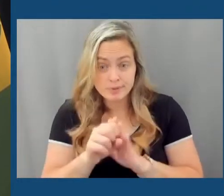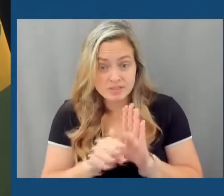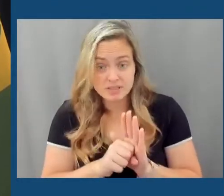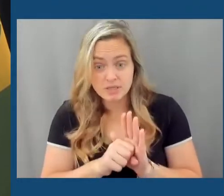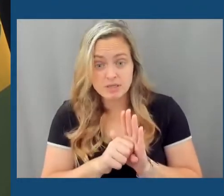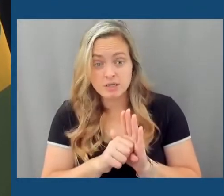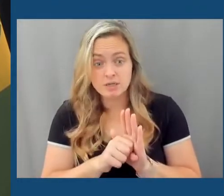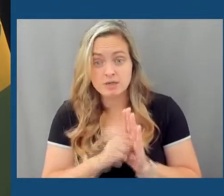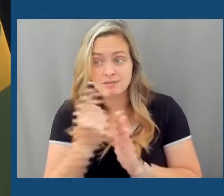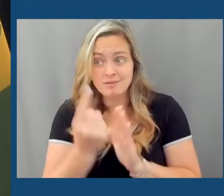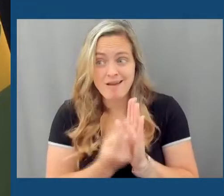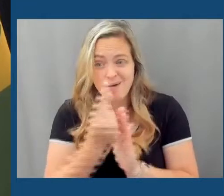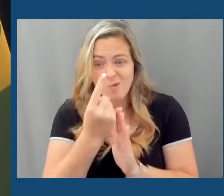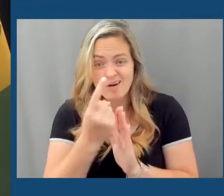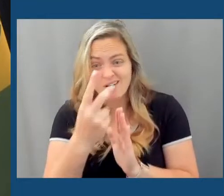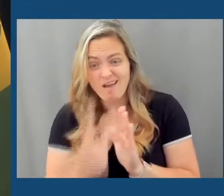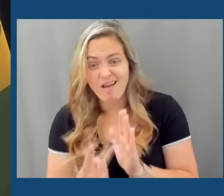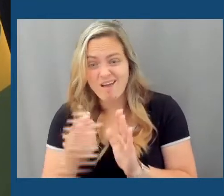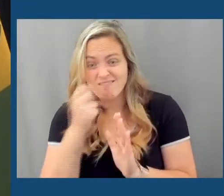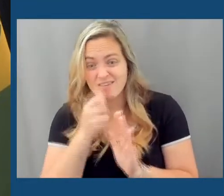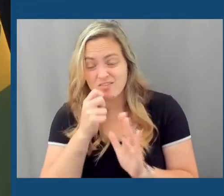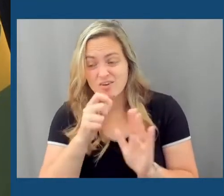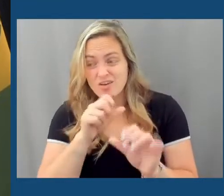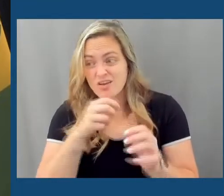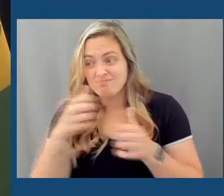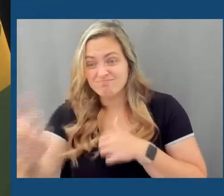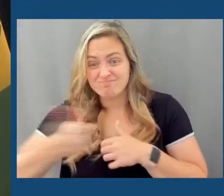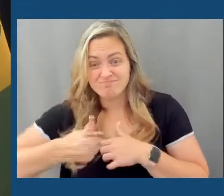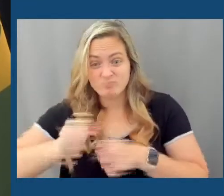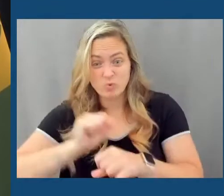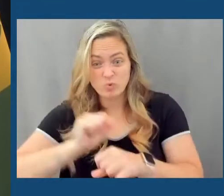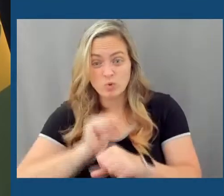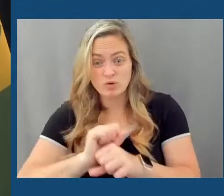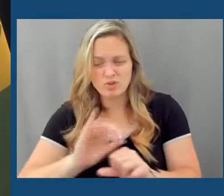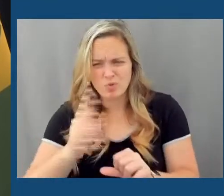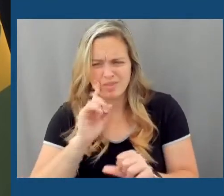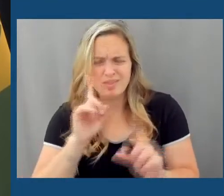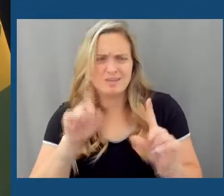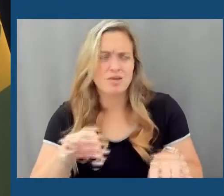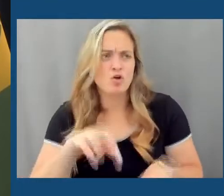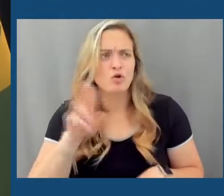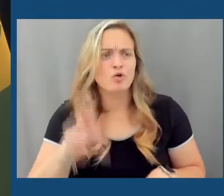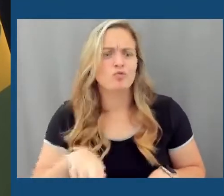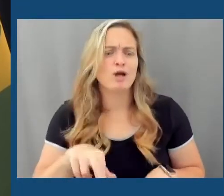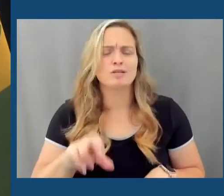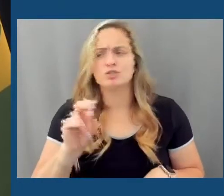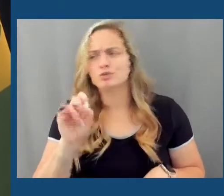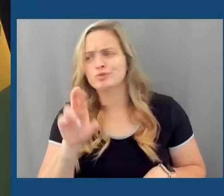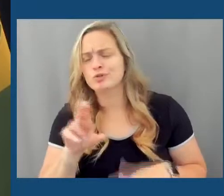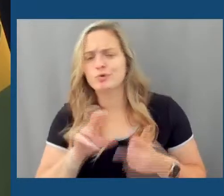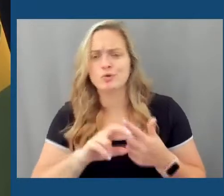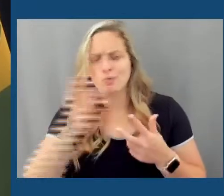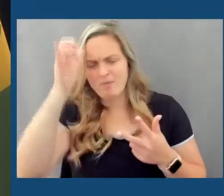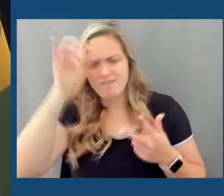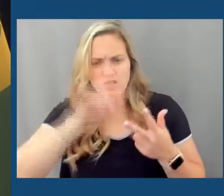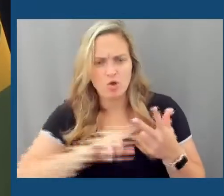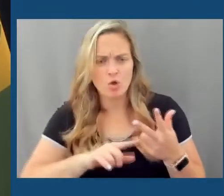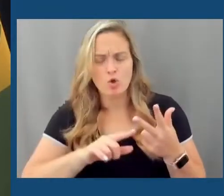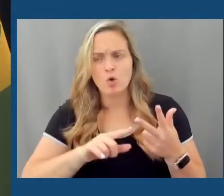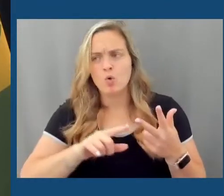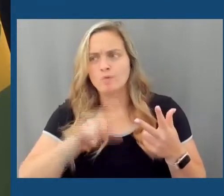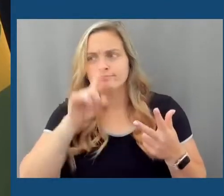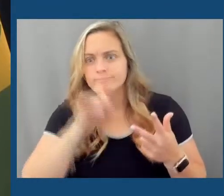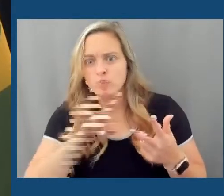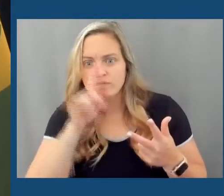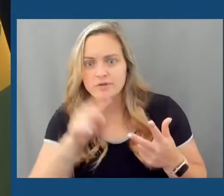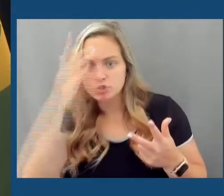an hour and a half is their daily commute one way. So no one thinks anything like Rochester, Syracuse, Buffalo, what we're doing with artificial intelligence, what we're doing